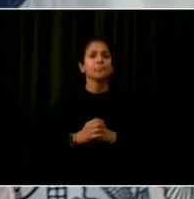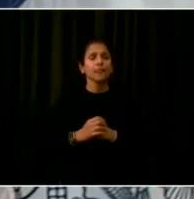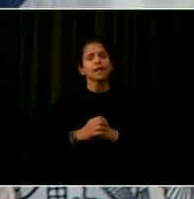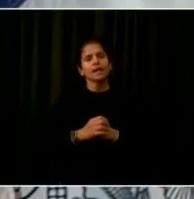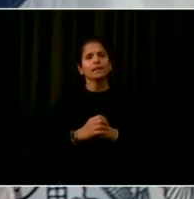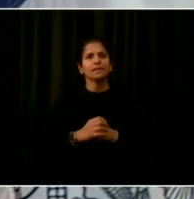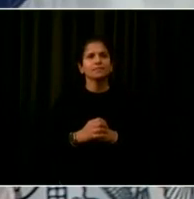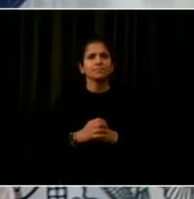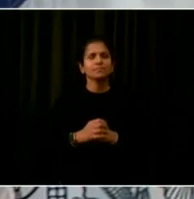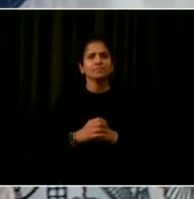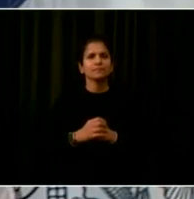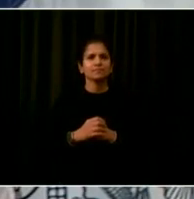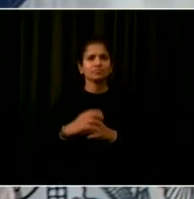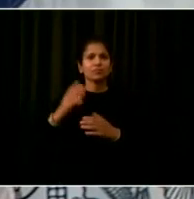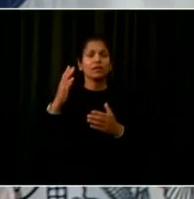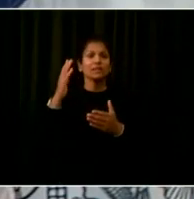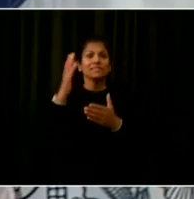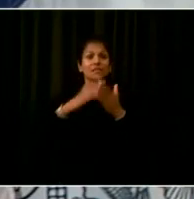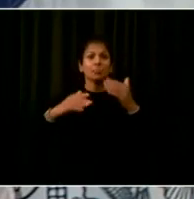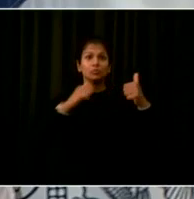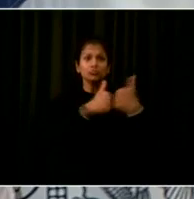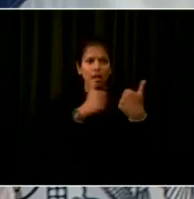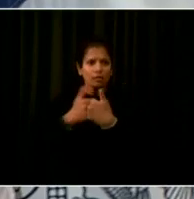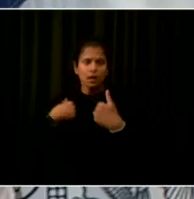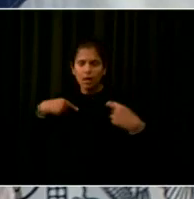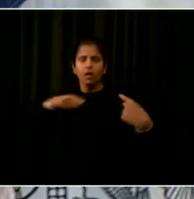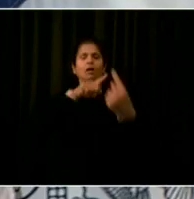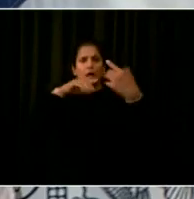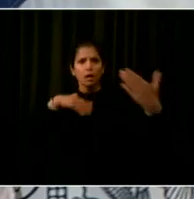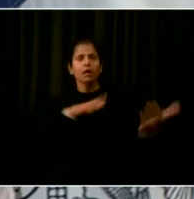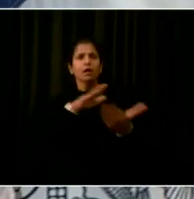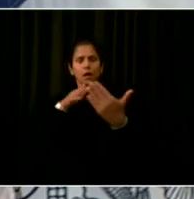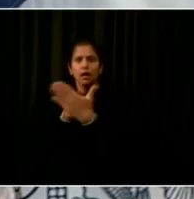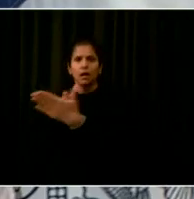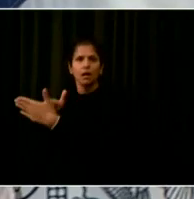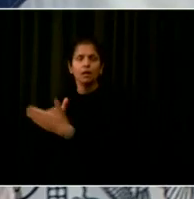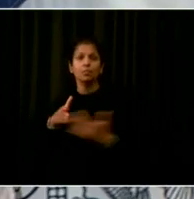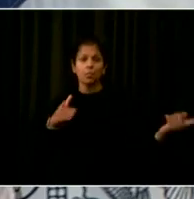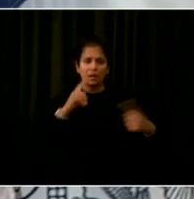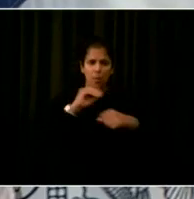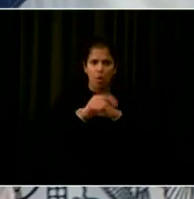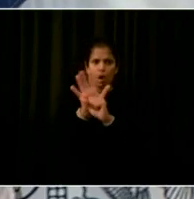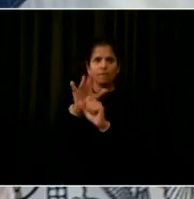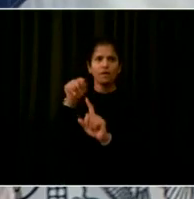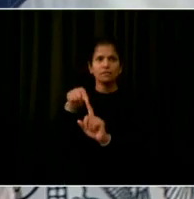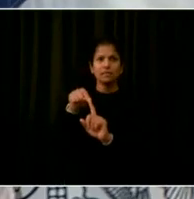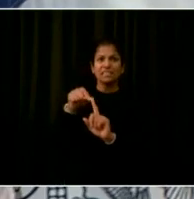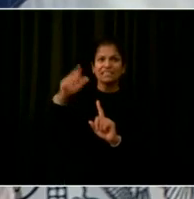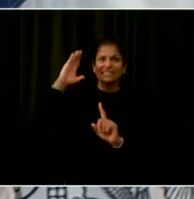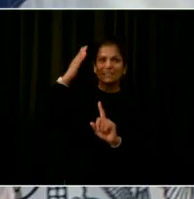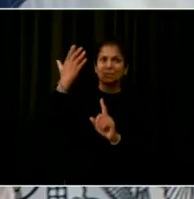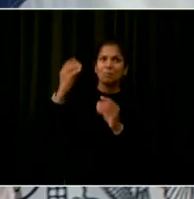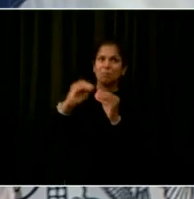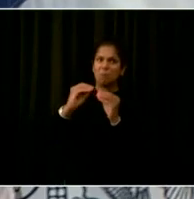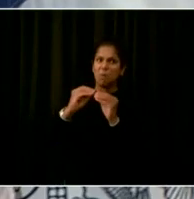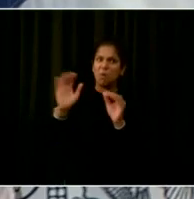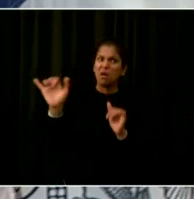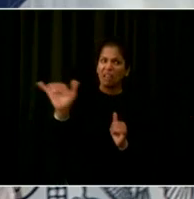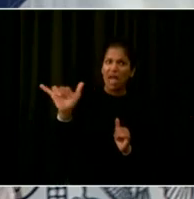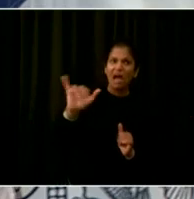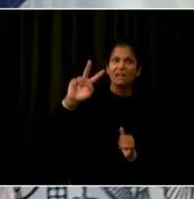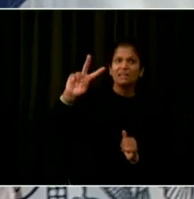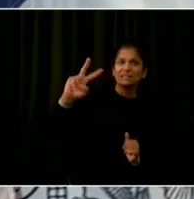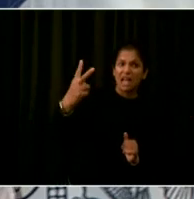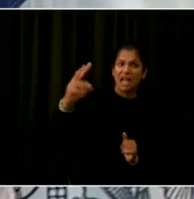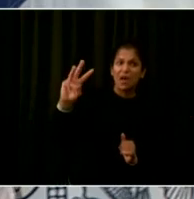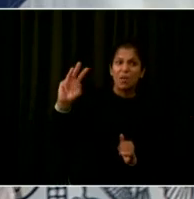we continue to fight back against a second wave of the coronavirus. And we're going to talk about everything we need to do to continue